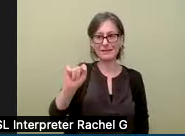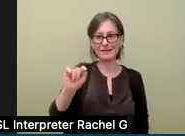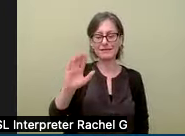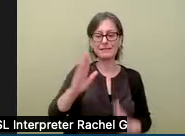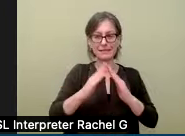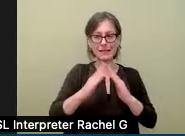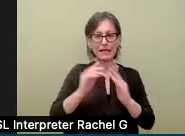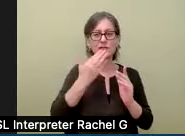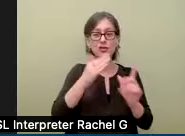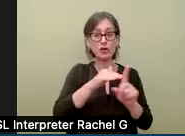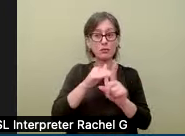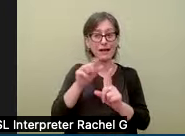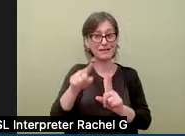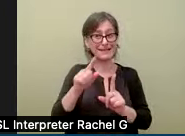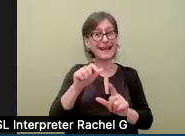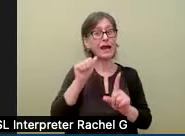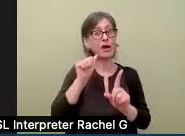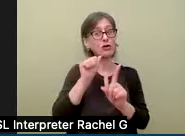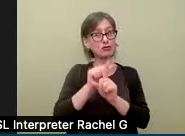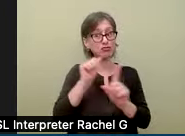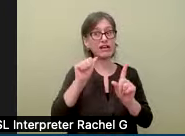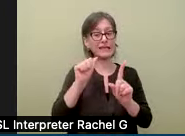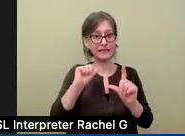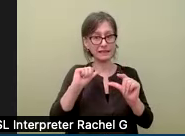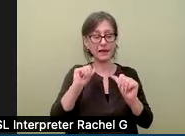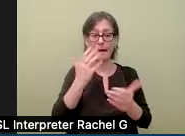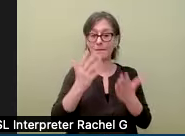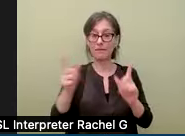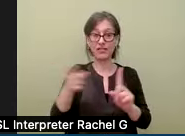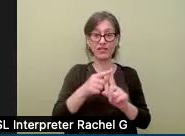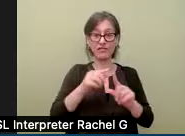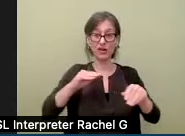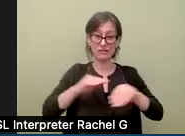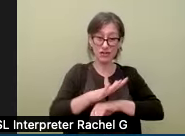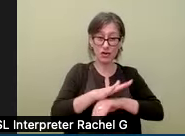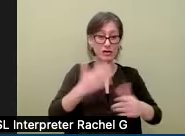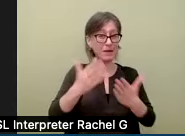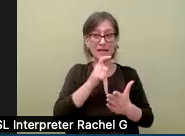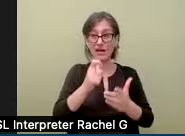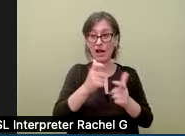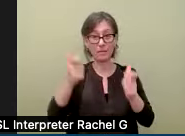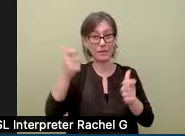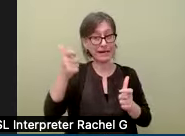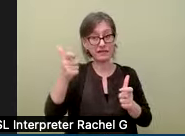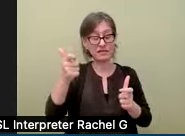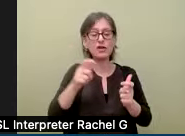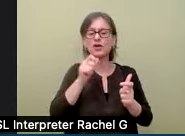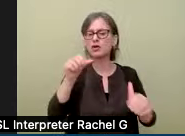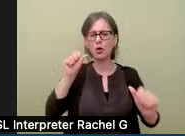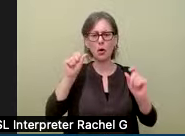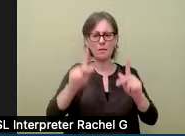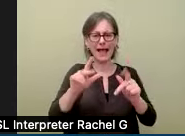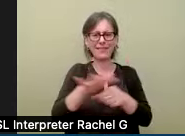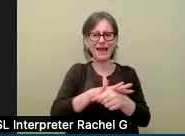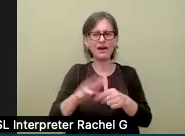that tsunamis are tricky, and that the first surge may not be the largest, but it could be. Don't go back into the hazard area until